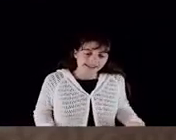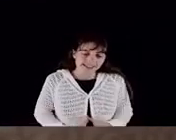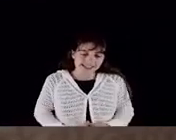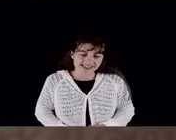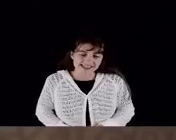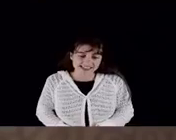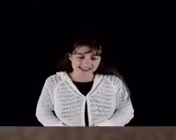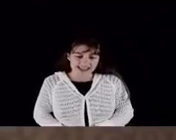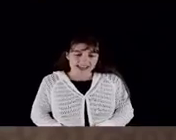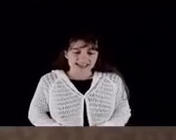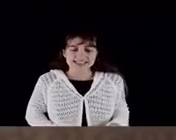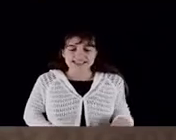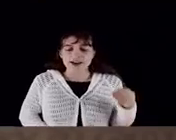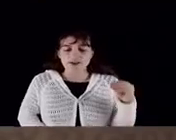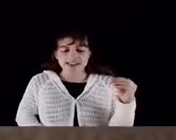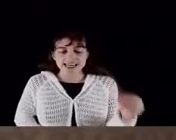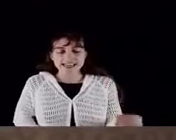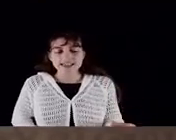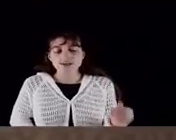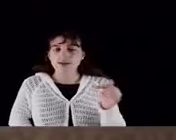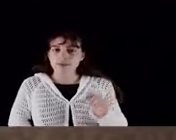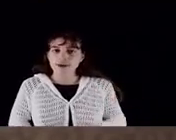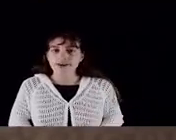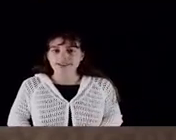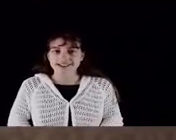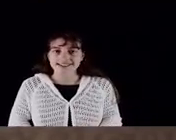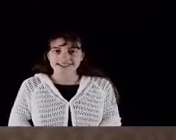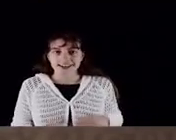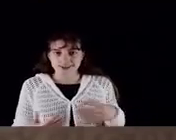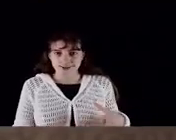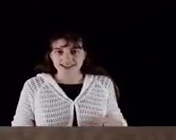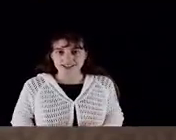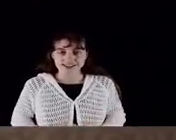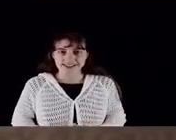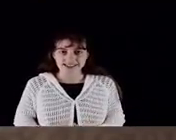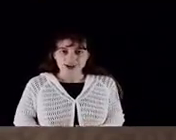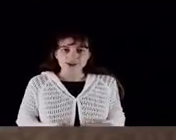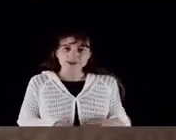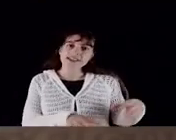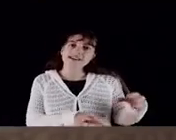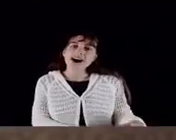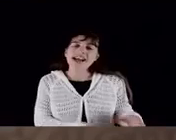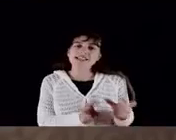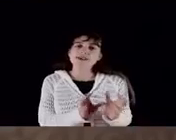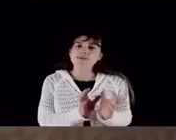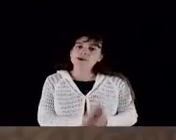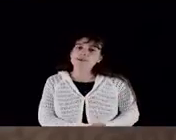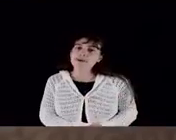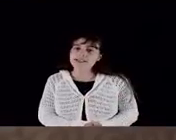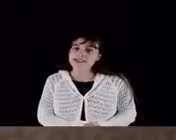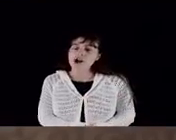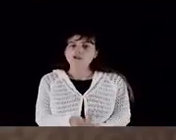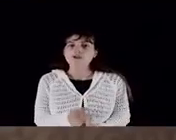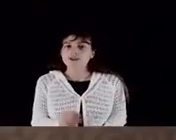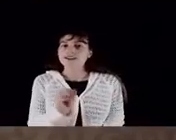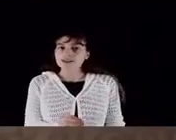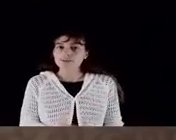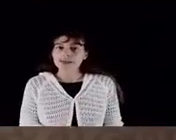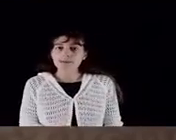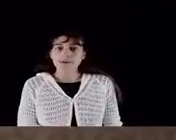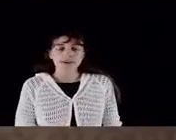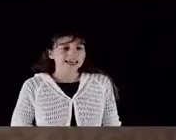child's existence? It says, "And I ordained thee to be a prophet unto the nations." You see, God has a purpose for the